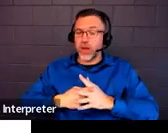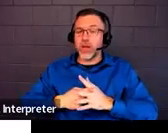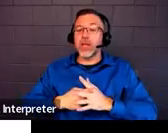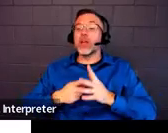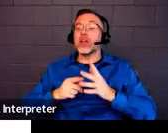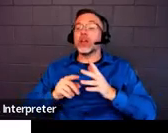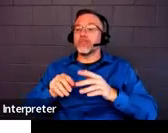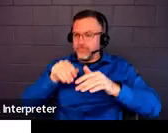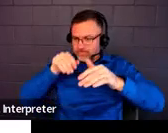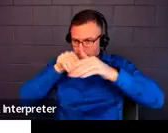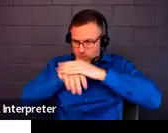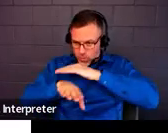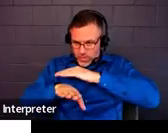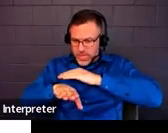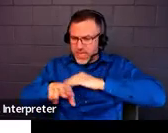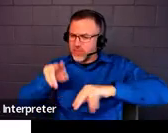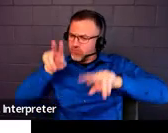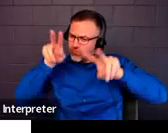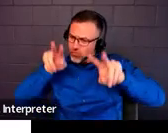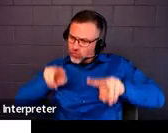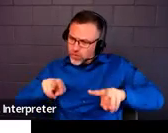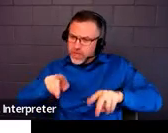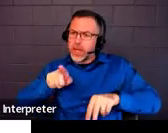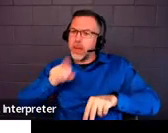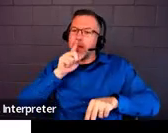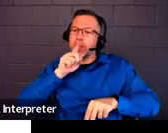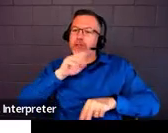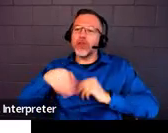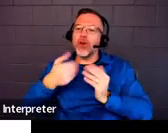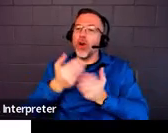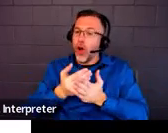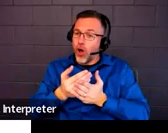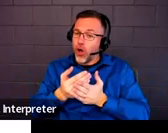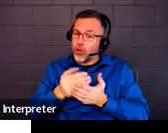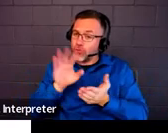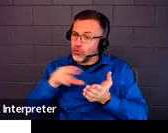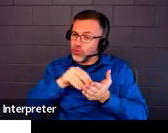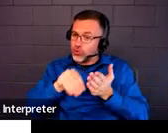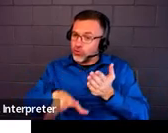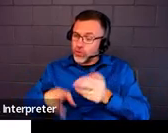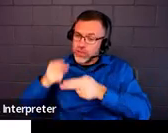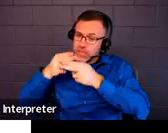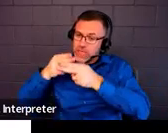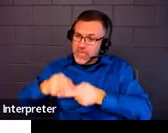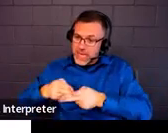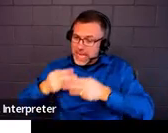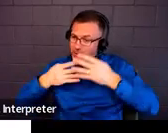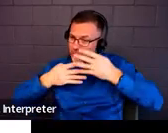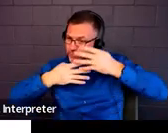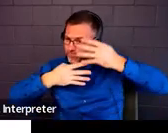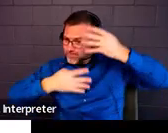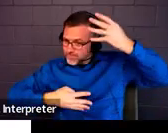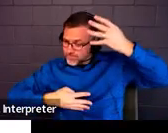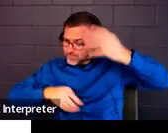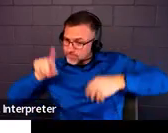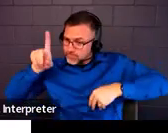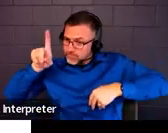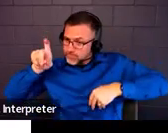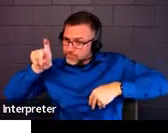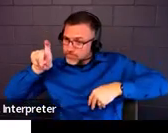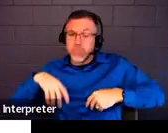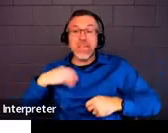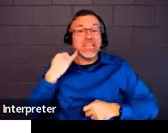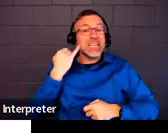and check that all of the students you expect to see are in the platform. If they are